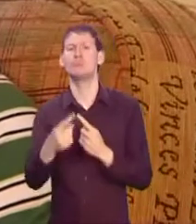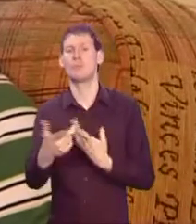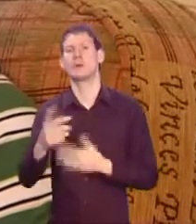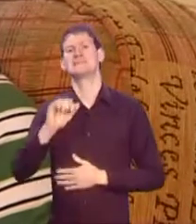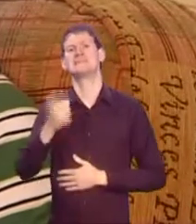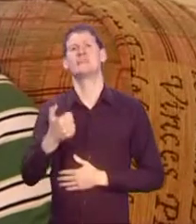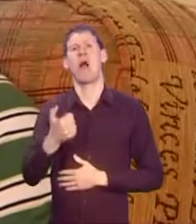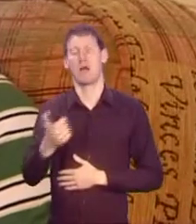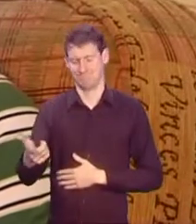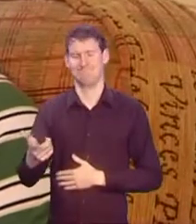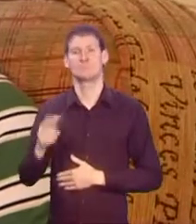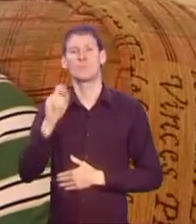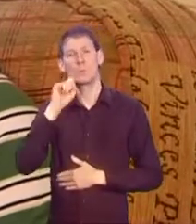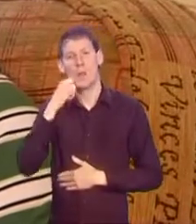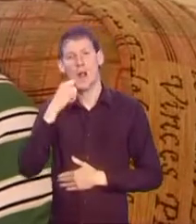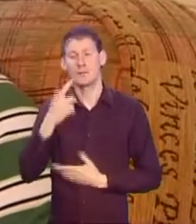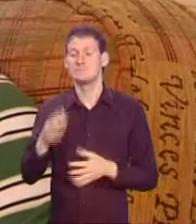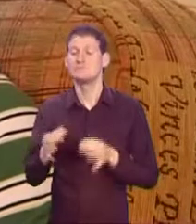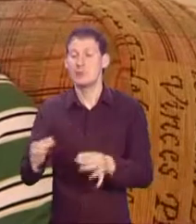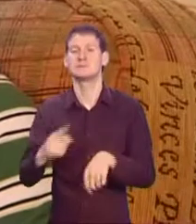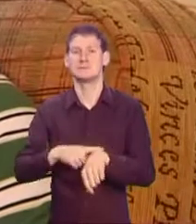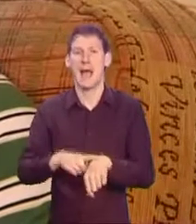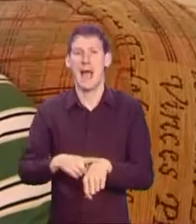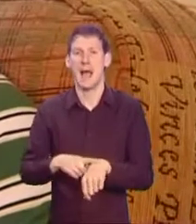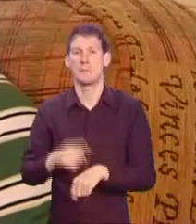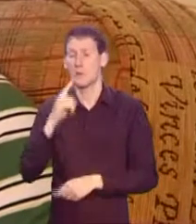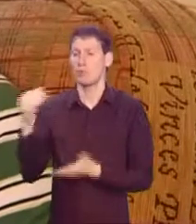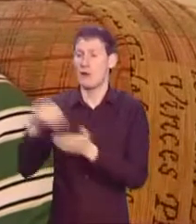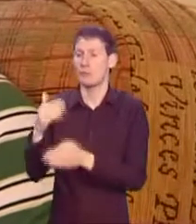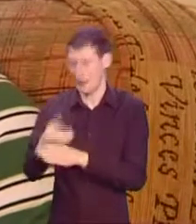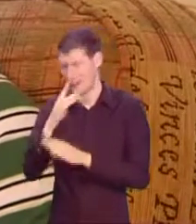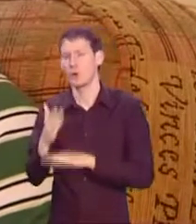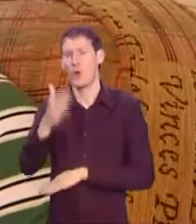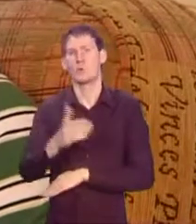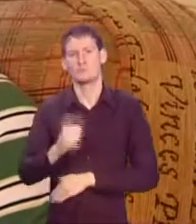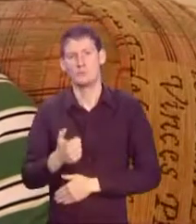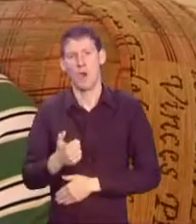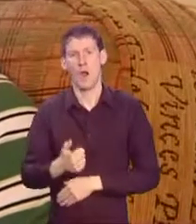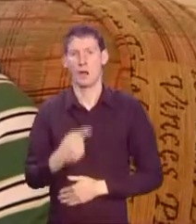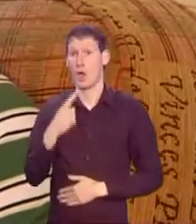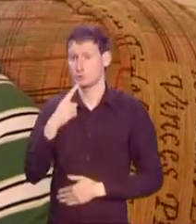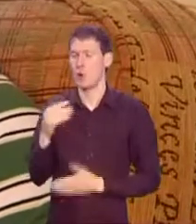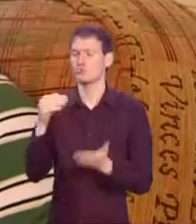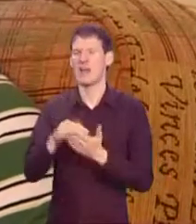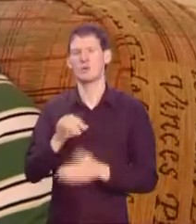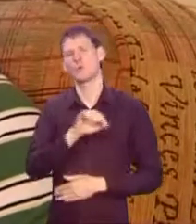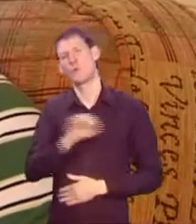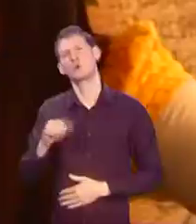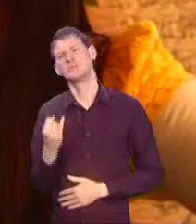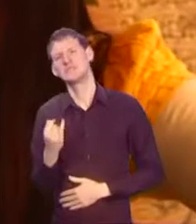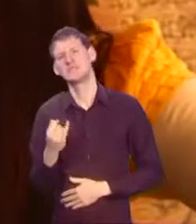changed for 6 o'clock. Give people a chance to get in from work. I said we'd be there about